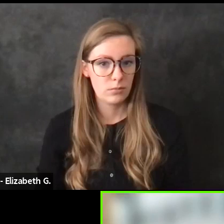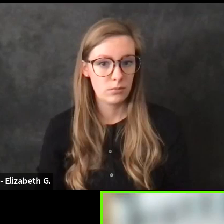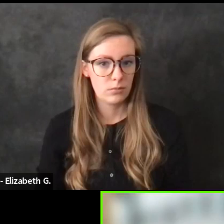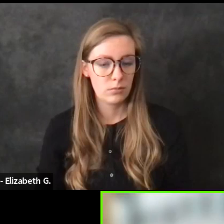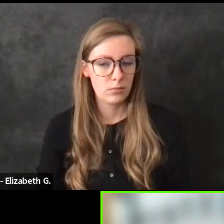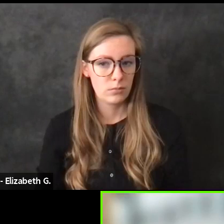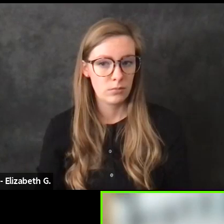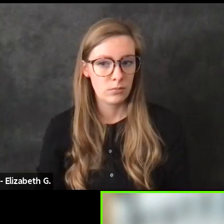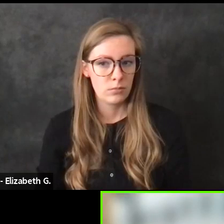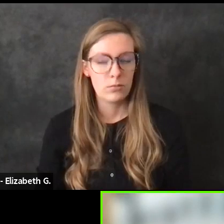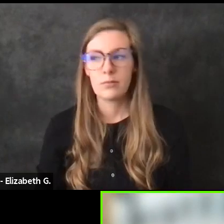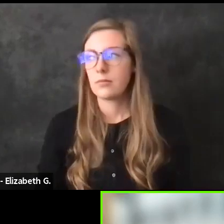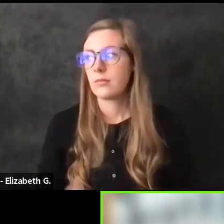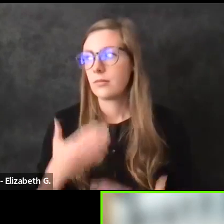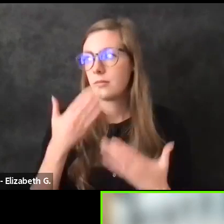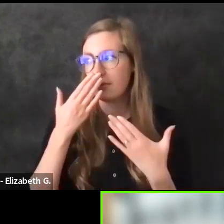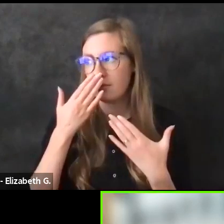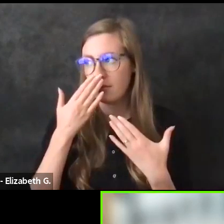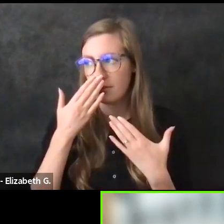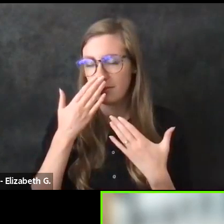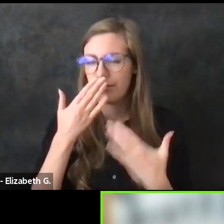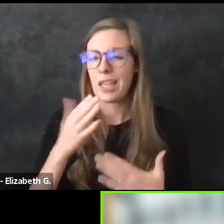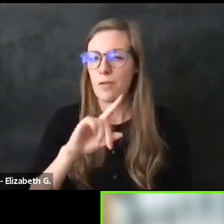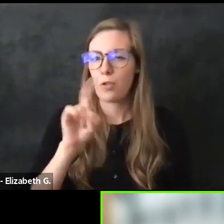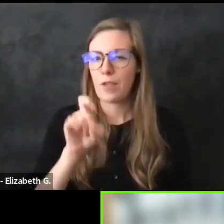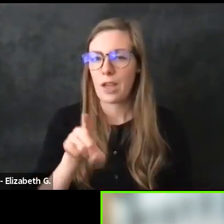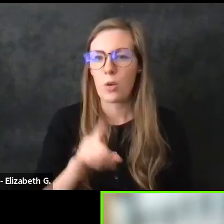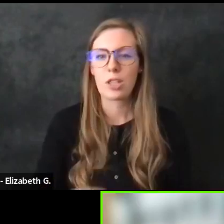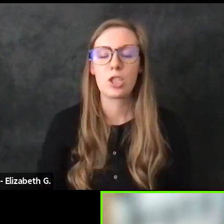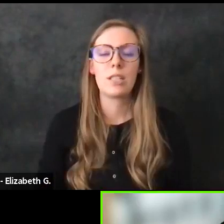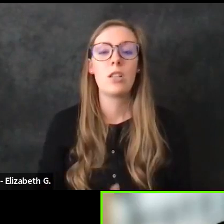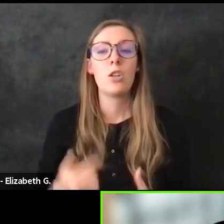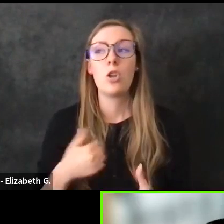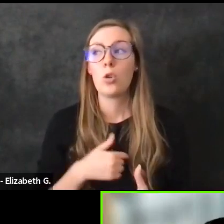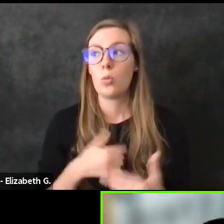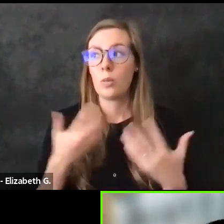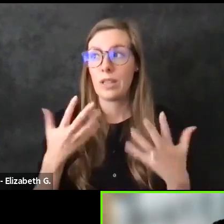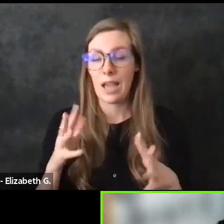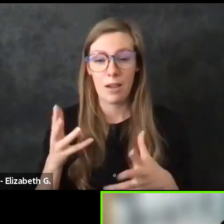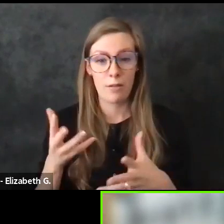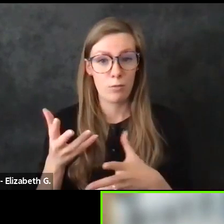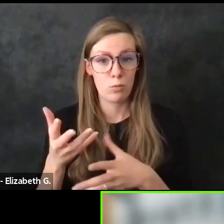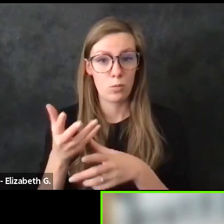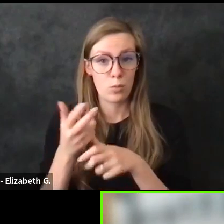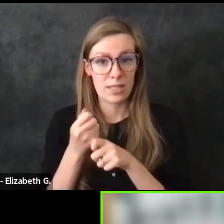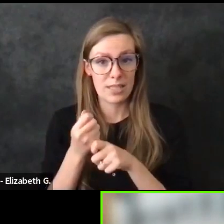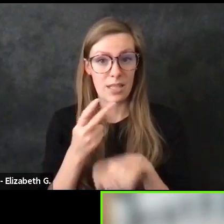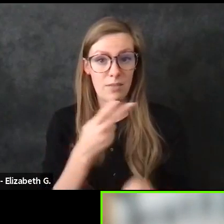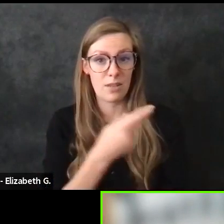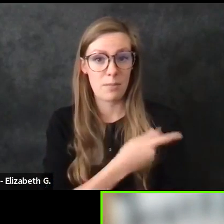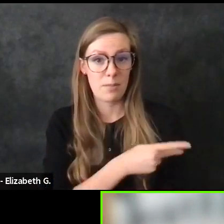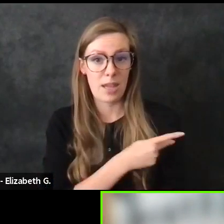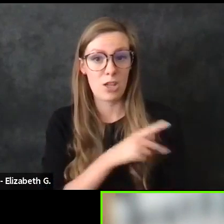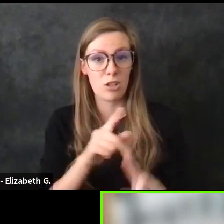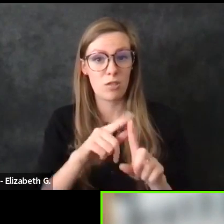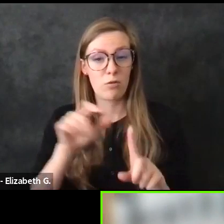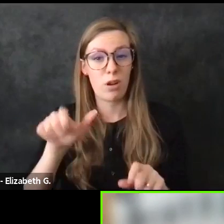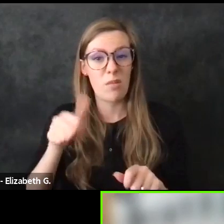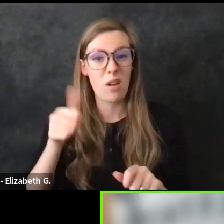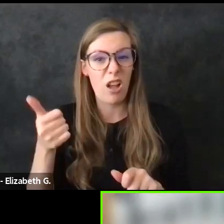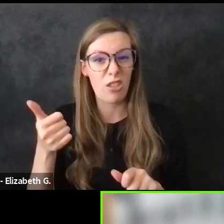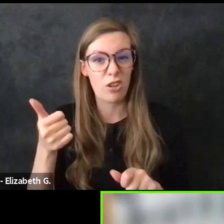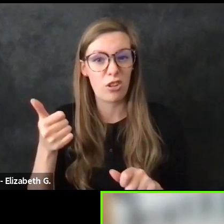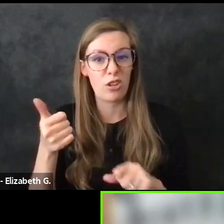So thank you for that question, Paul. We have received patients from other counties who are